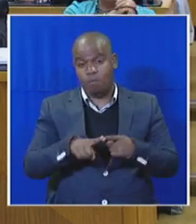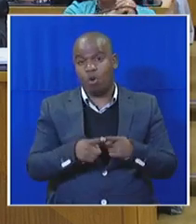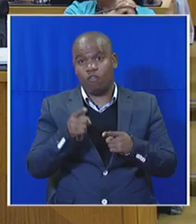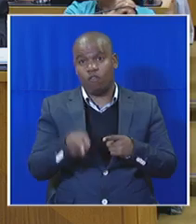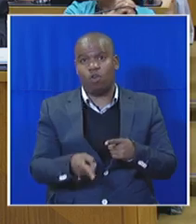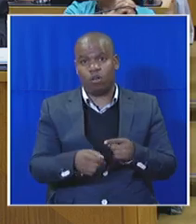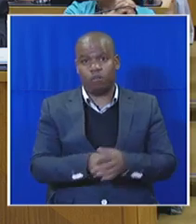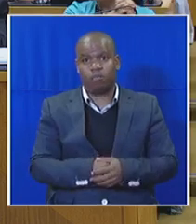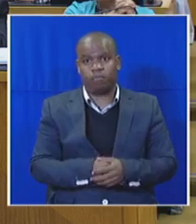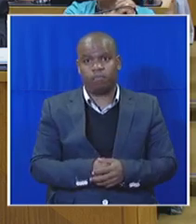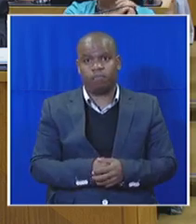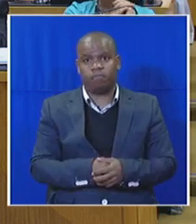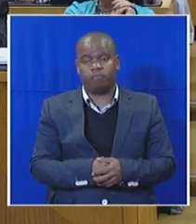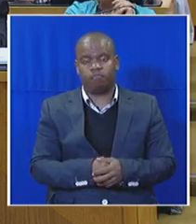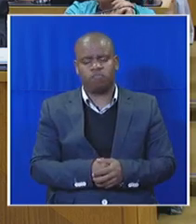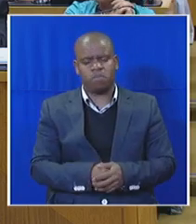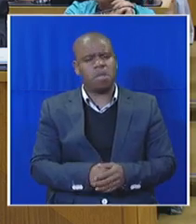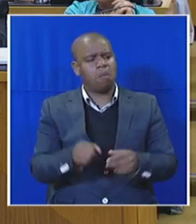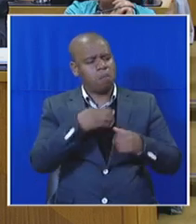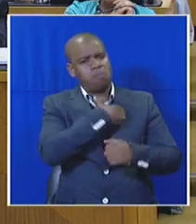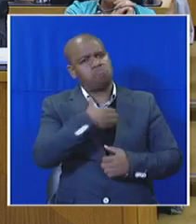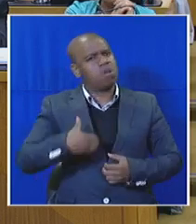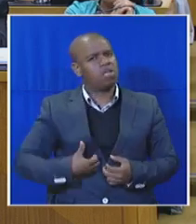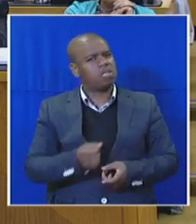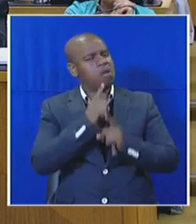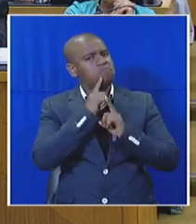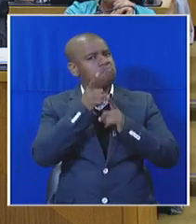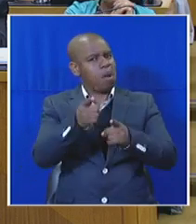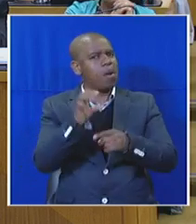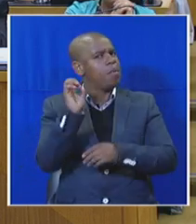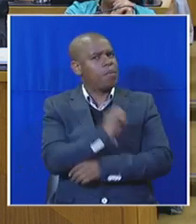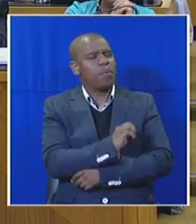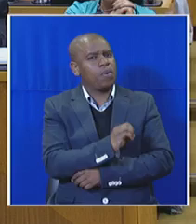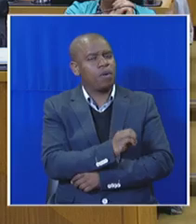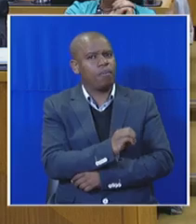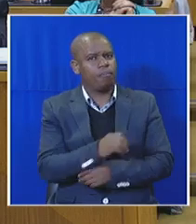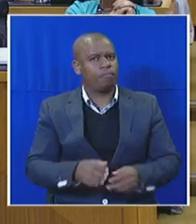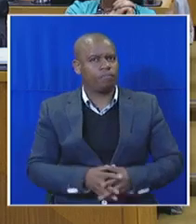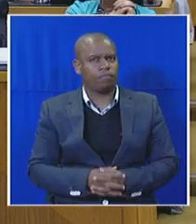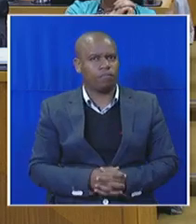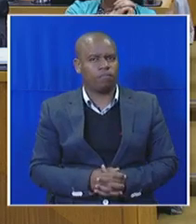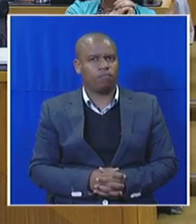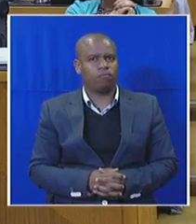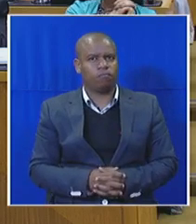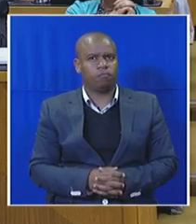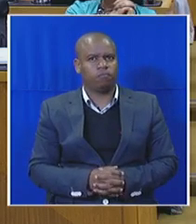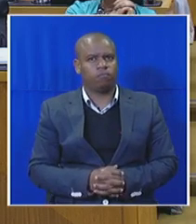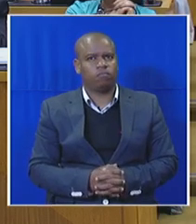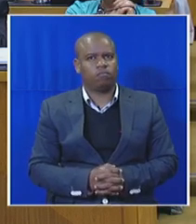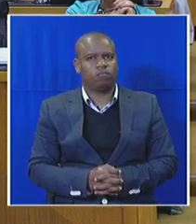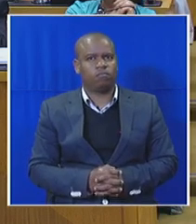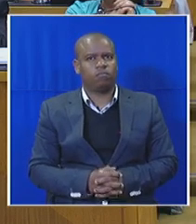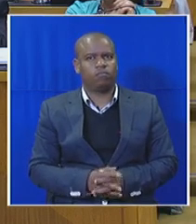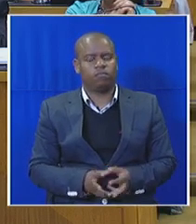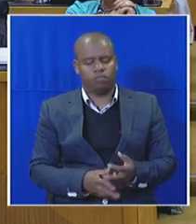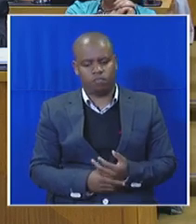The president isn't answering the question. Honorable Maimane, I have not given you the floor.